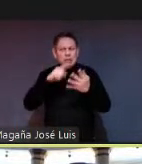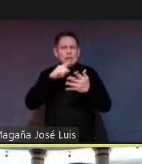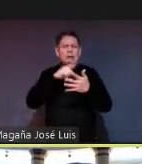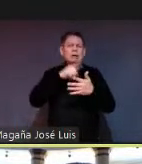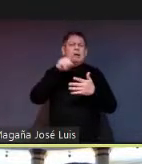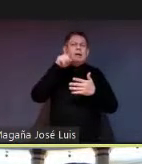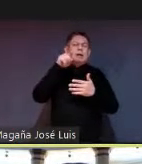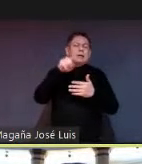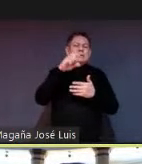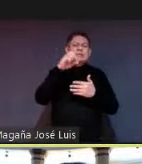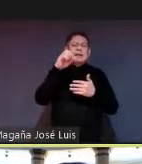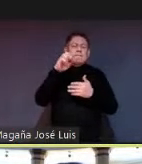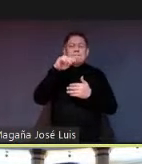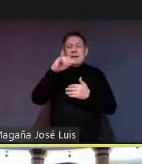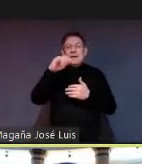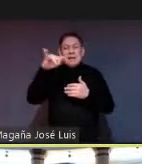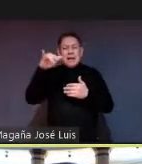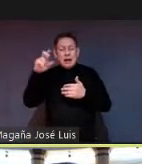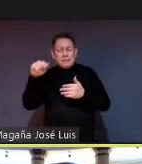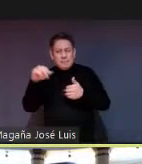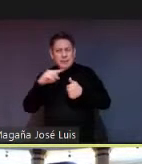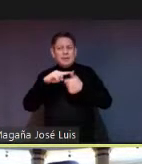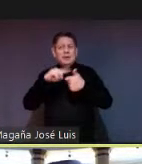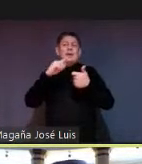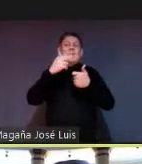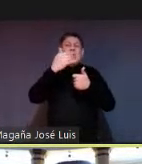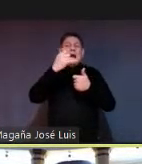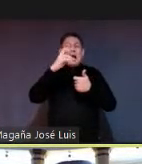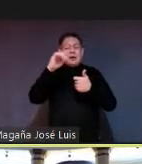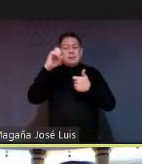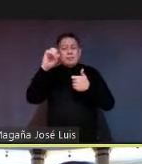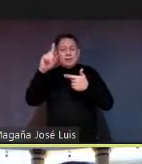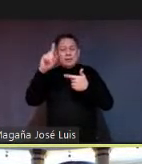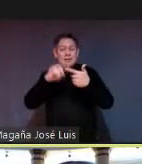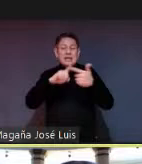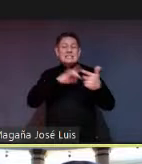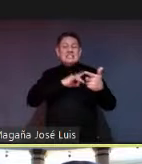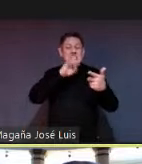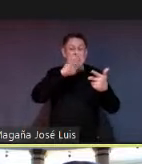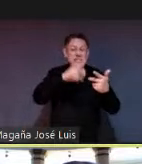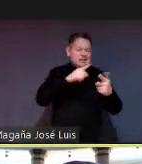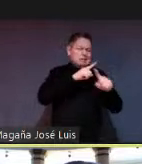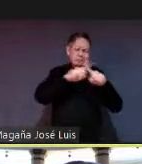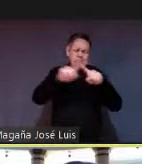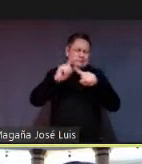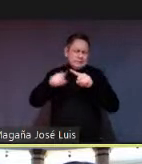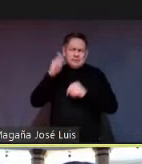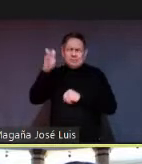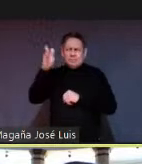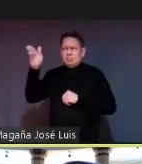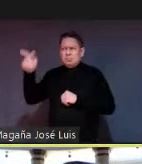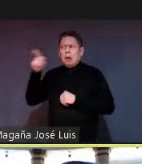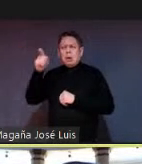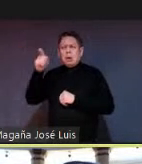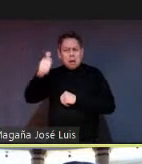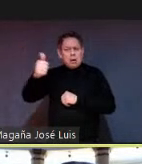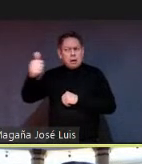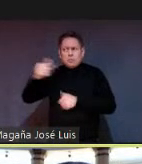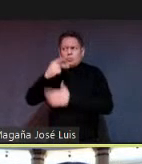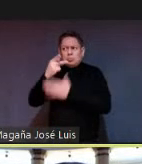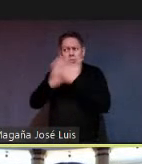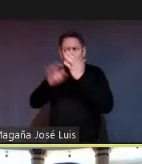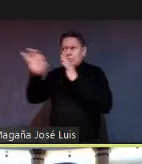Minnesota, Miami, Harvard, Campinas University, and Chile. We learned something from each one of them.